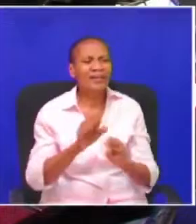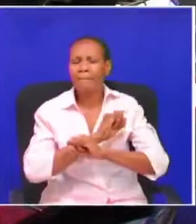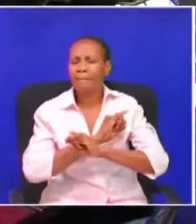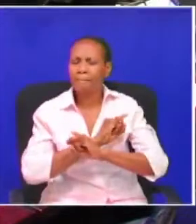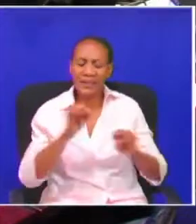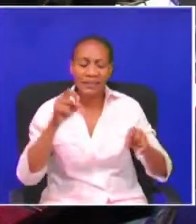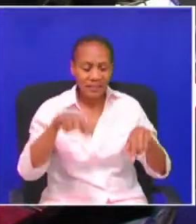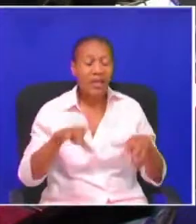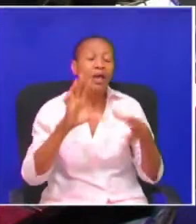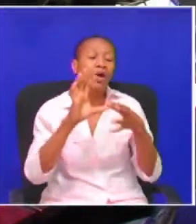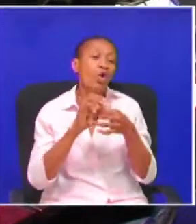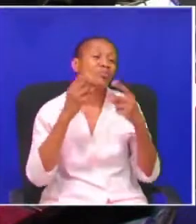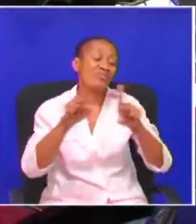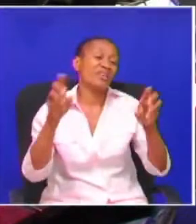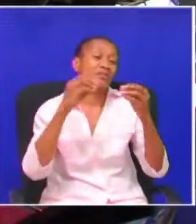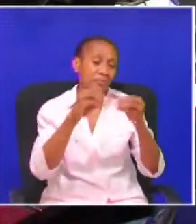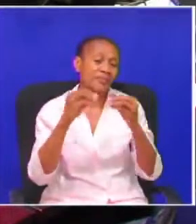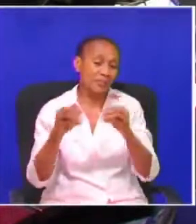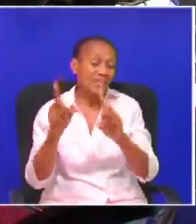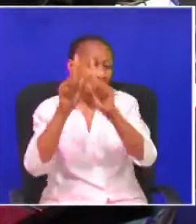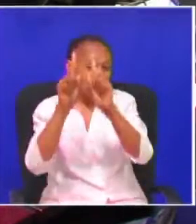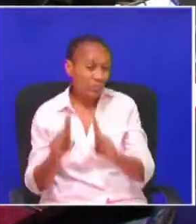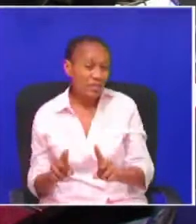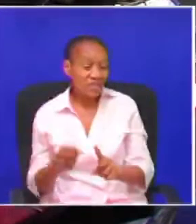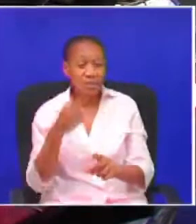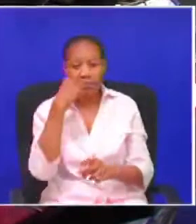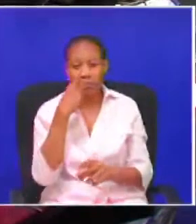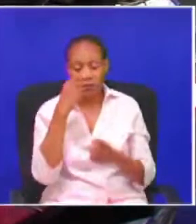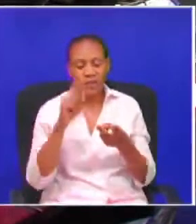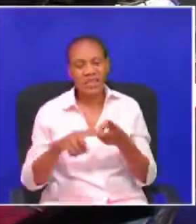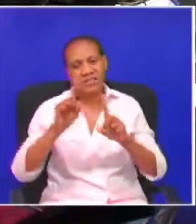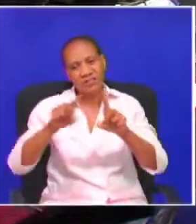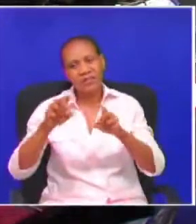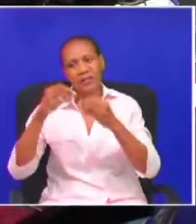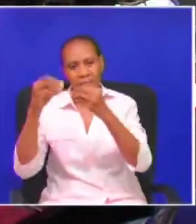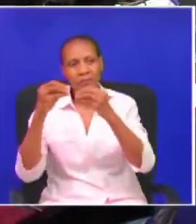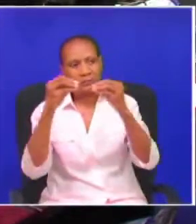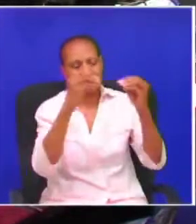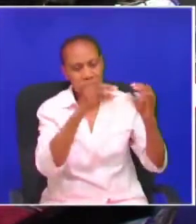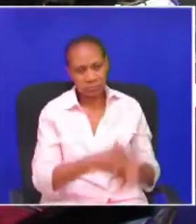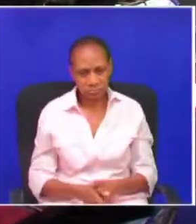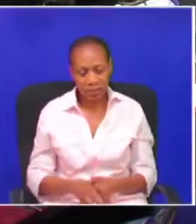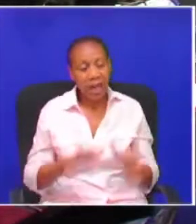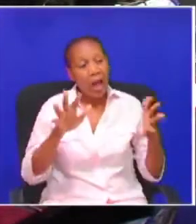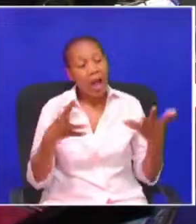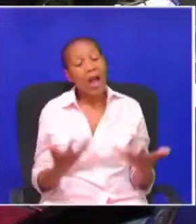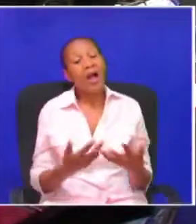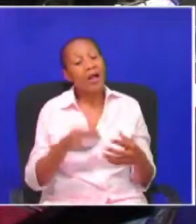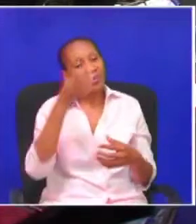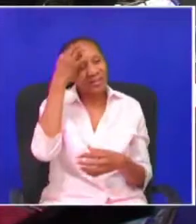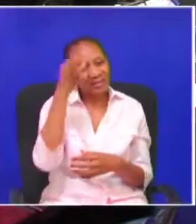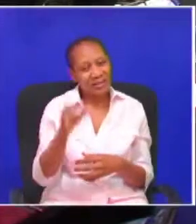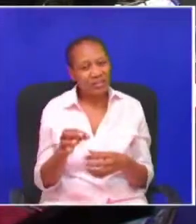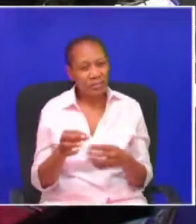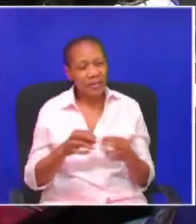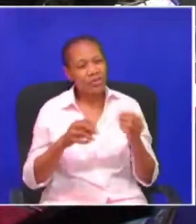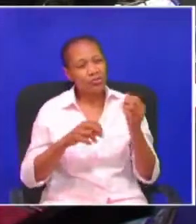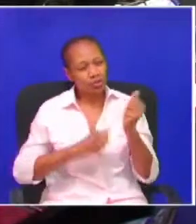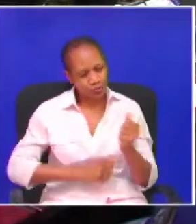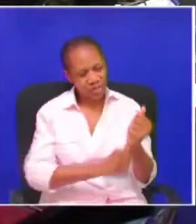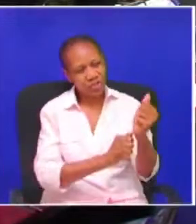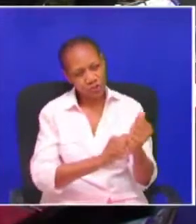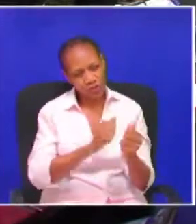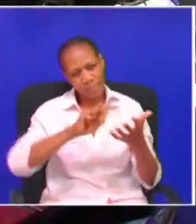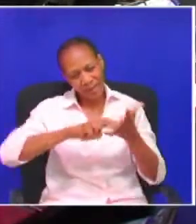domestic industries, particularly the steel and related sectors? How will the government's ambitious strategic investment